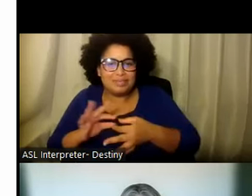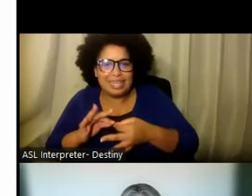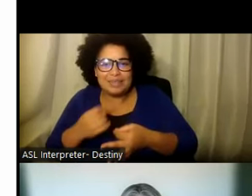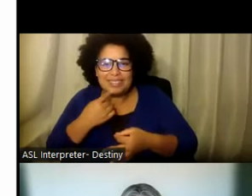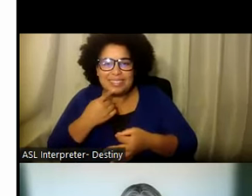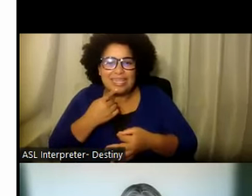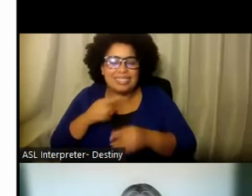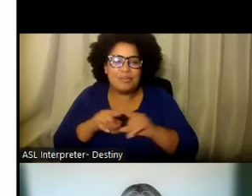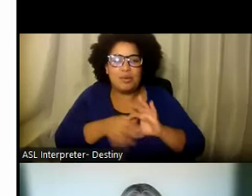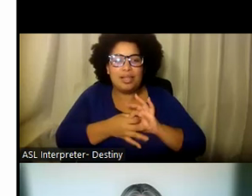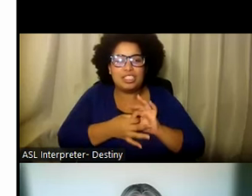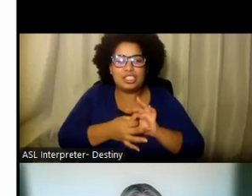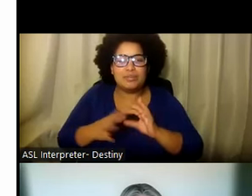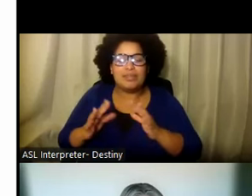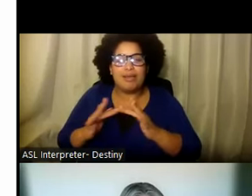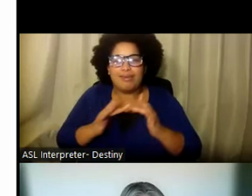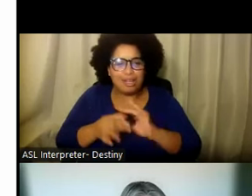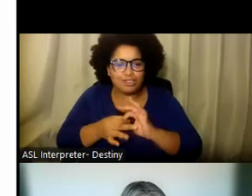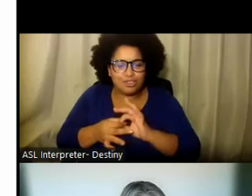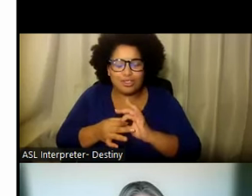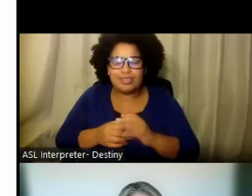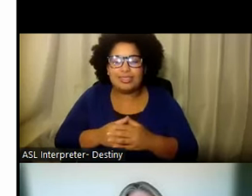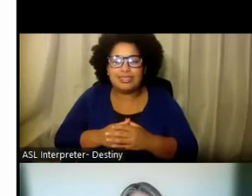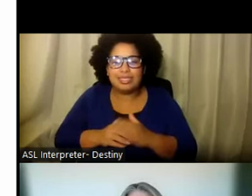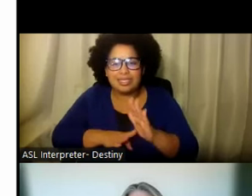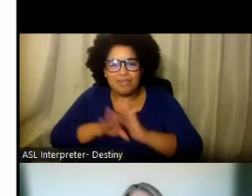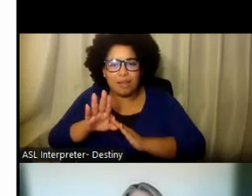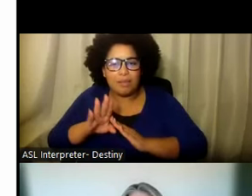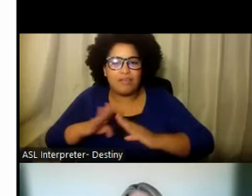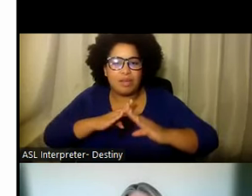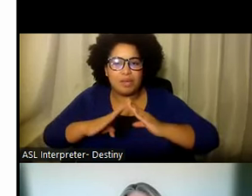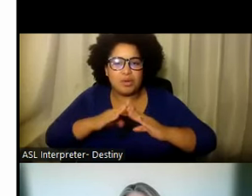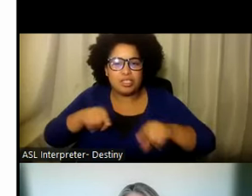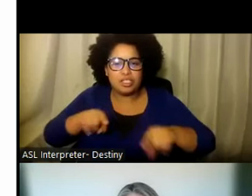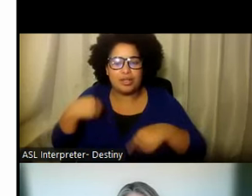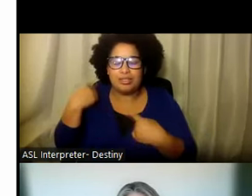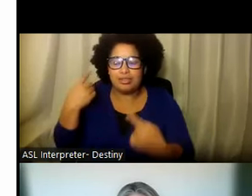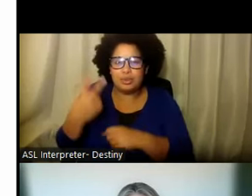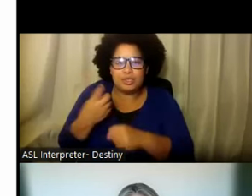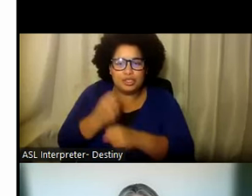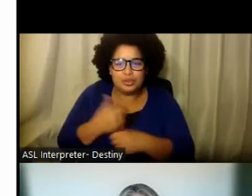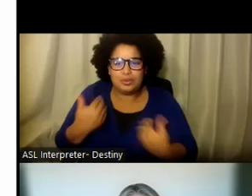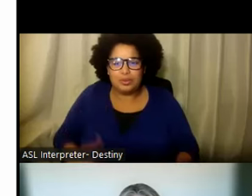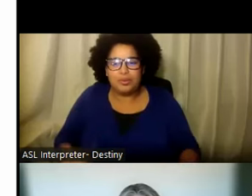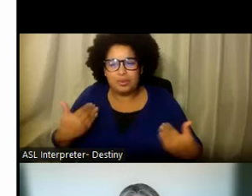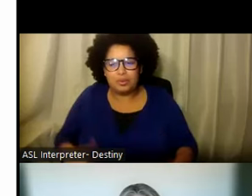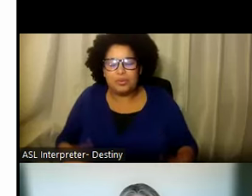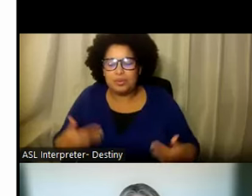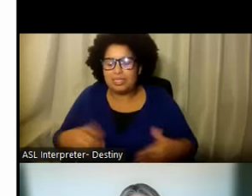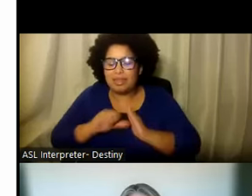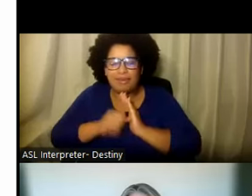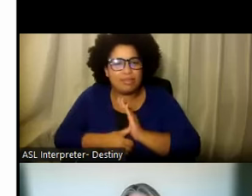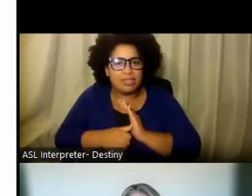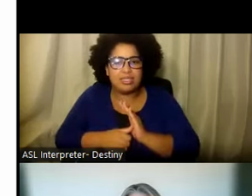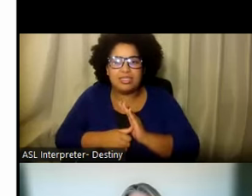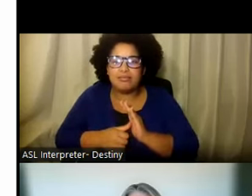the relationships, the connection, and the building of community throughout these last years. It has been such the highlight to the